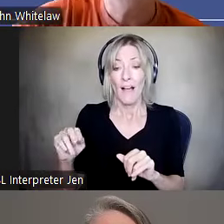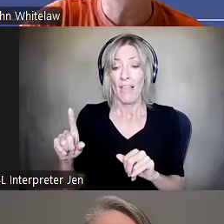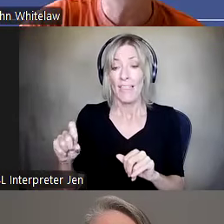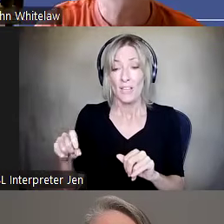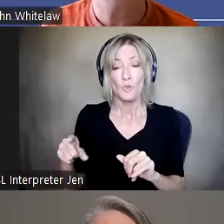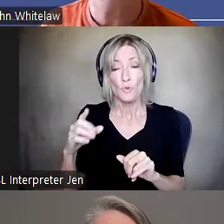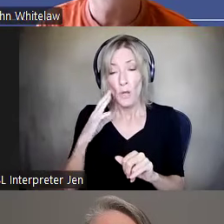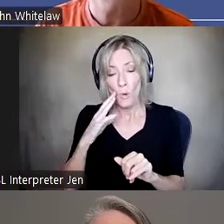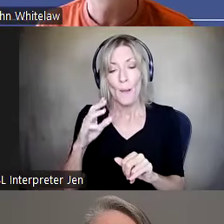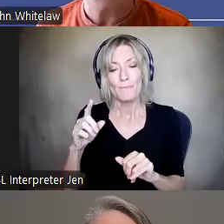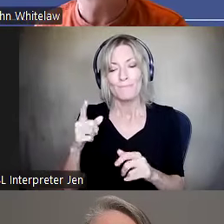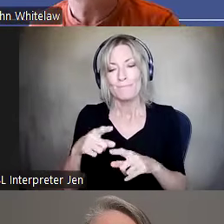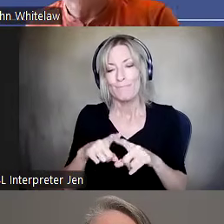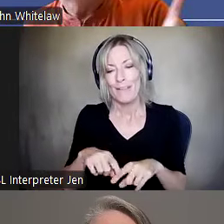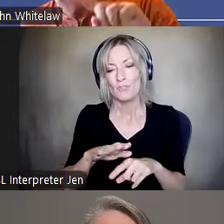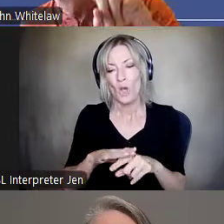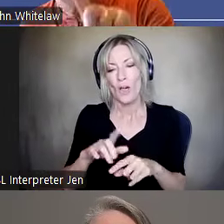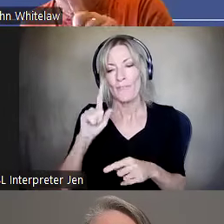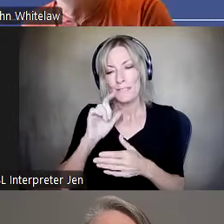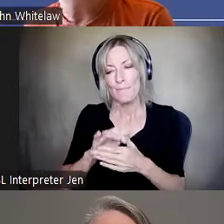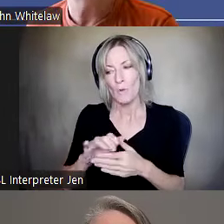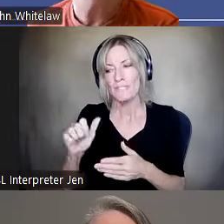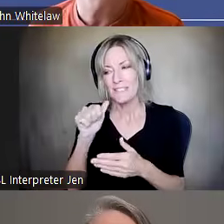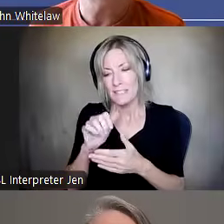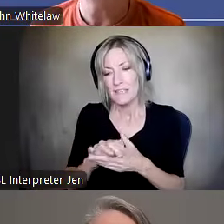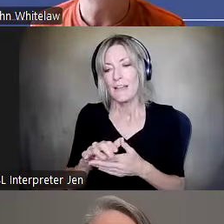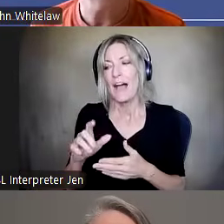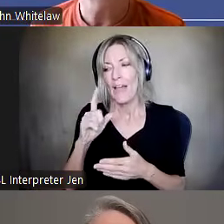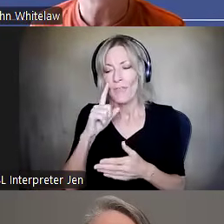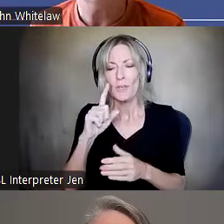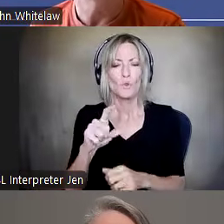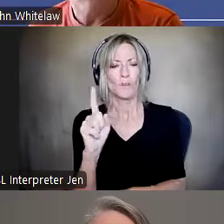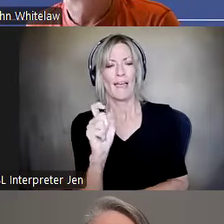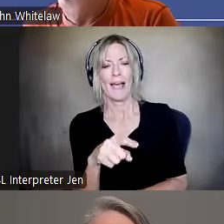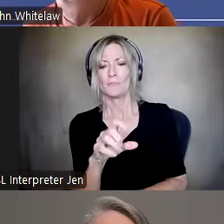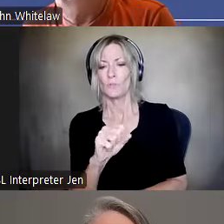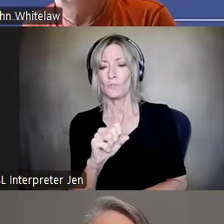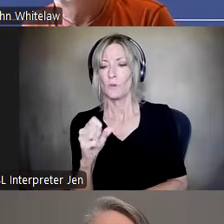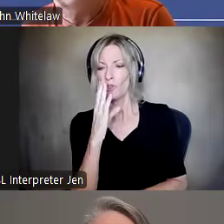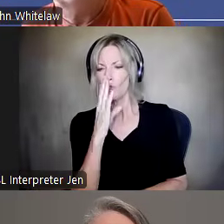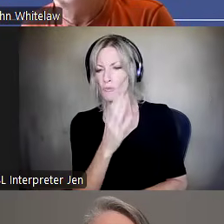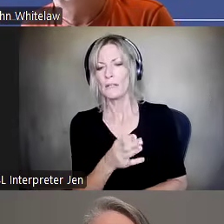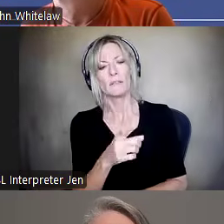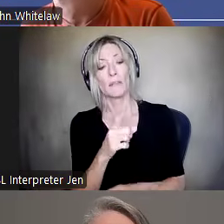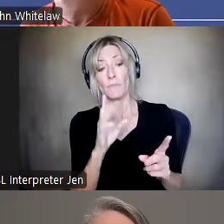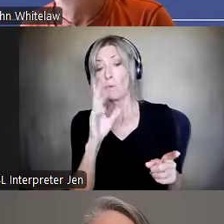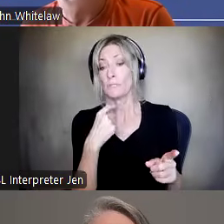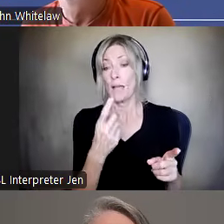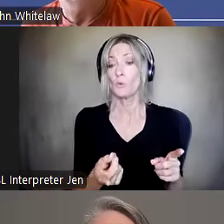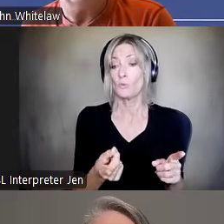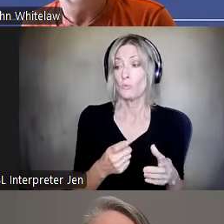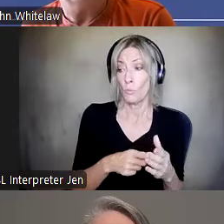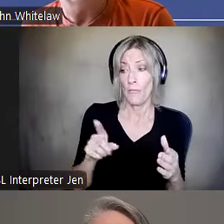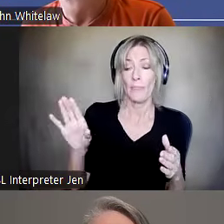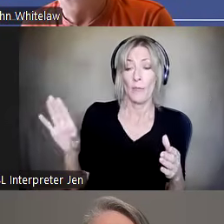have it's based upon your spousal income. I do think you can ask Social Security, and they will tell you. I think they will tell you what your spouse's benefit